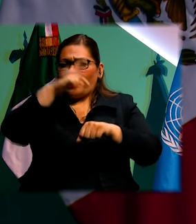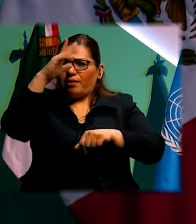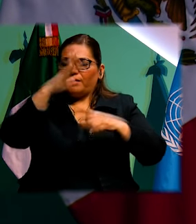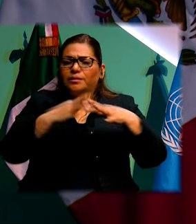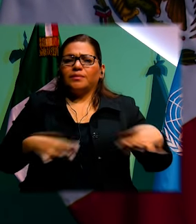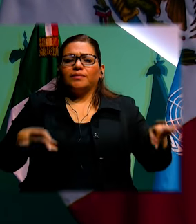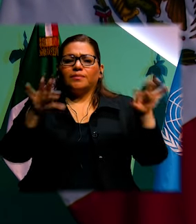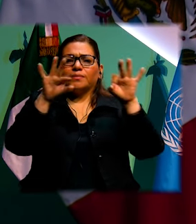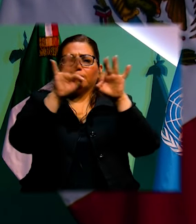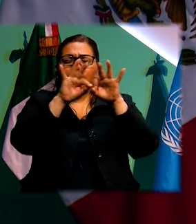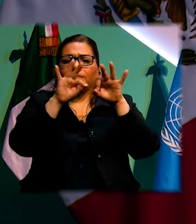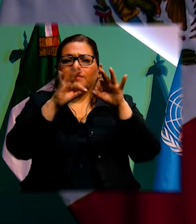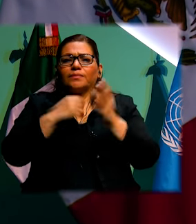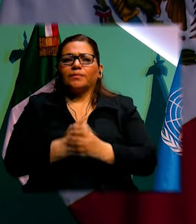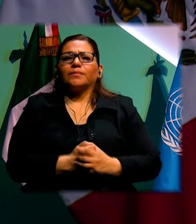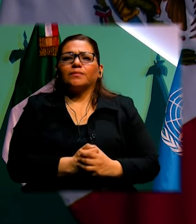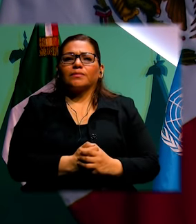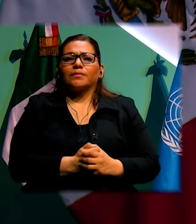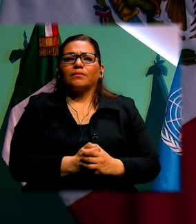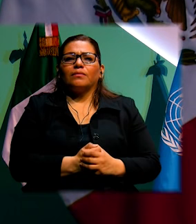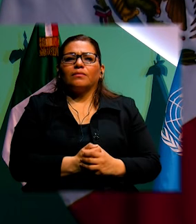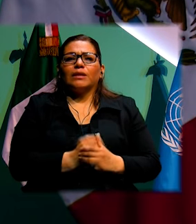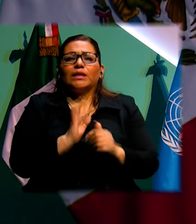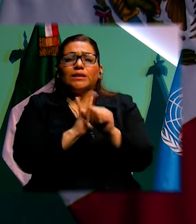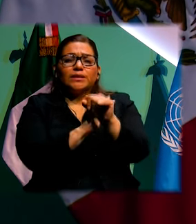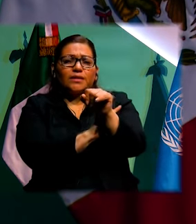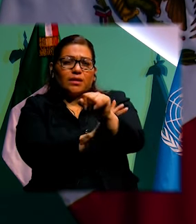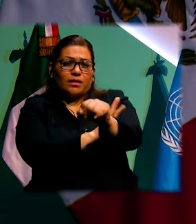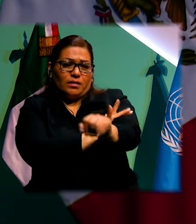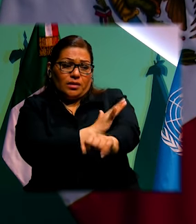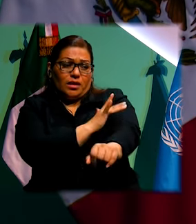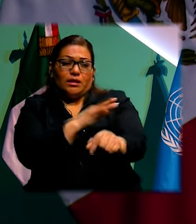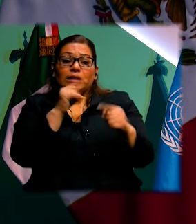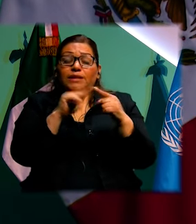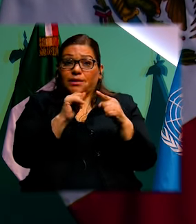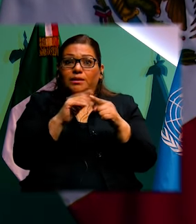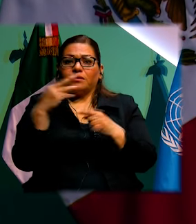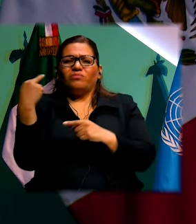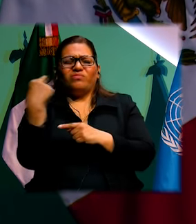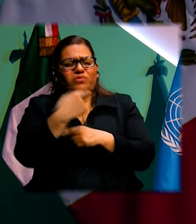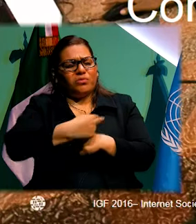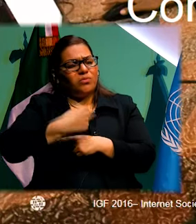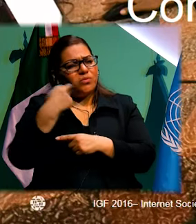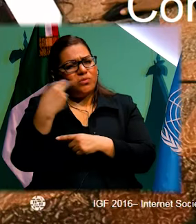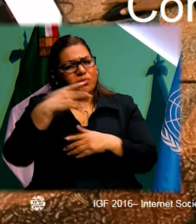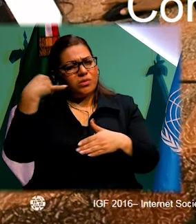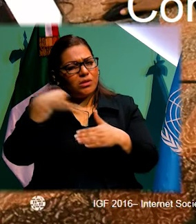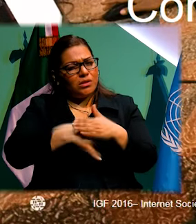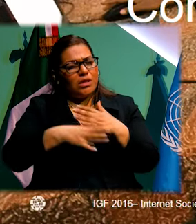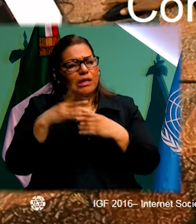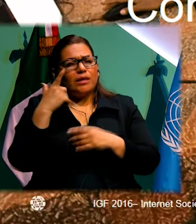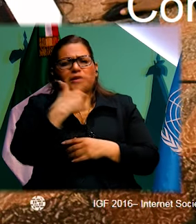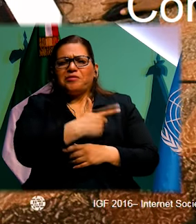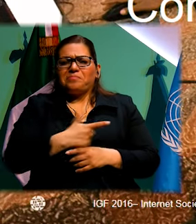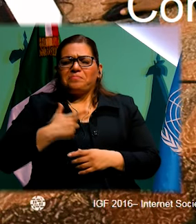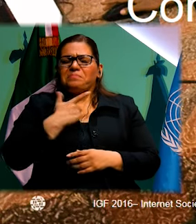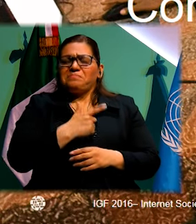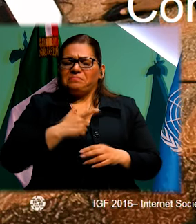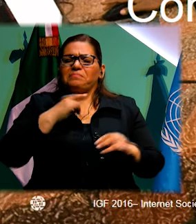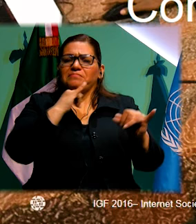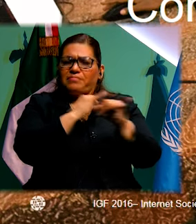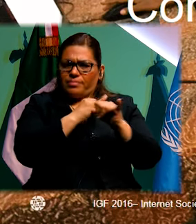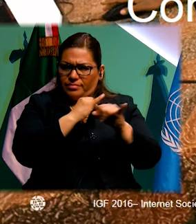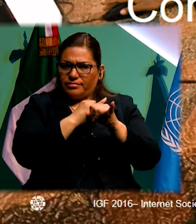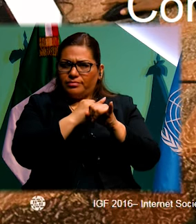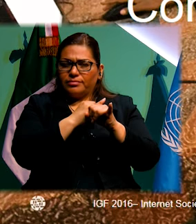some of this. You know, my own passion for this Internet lies in its very